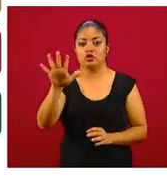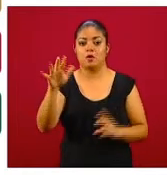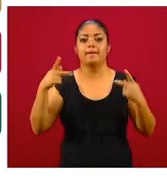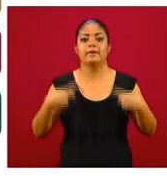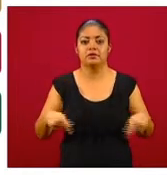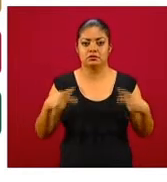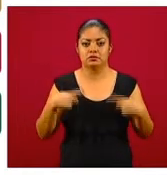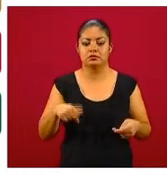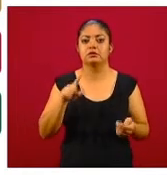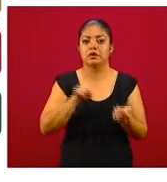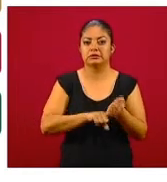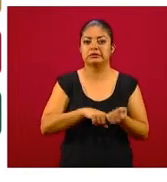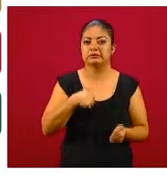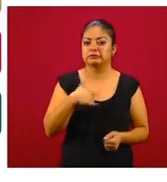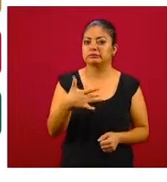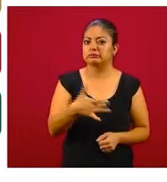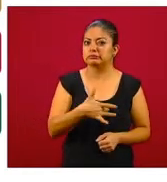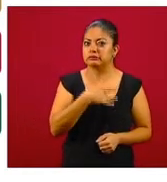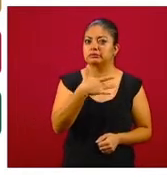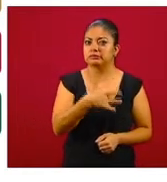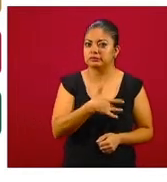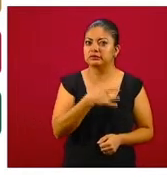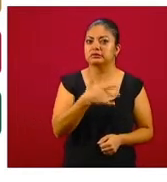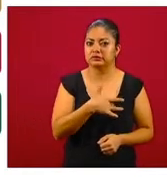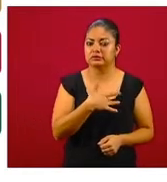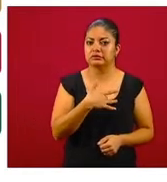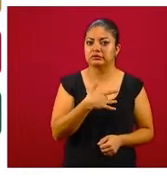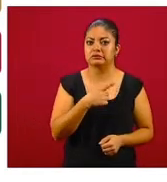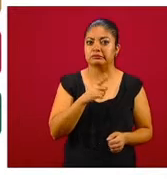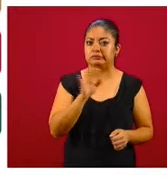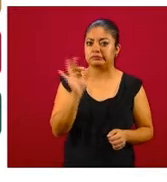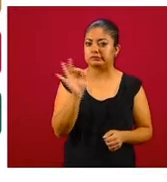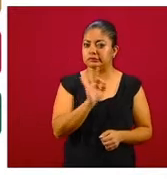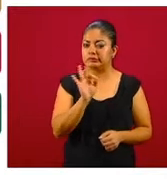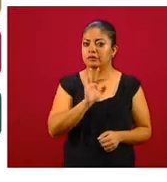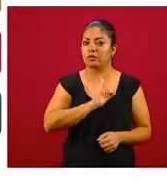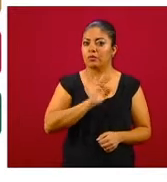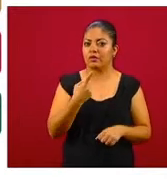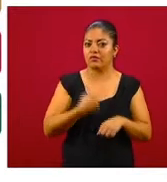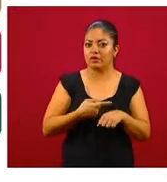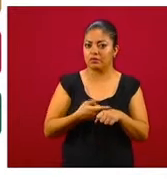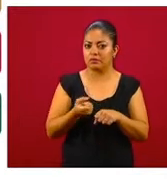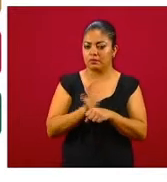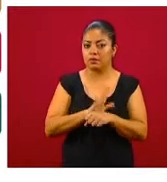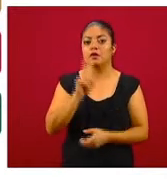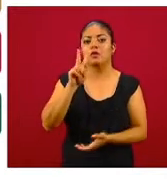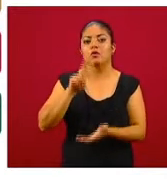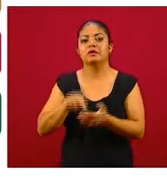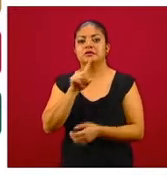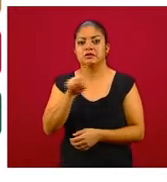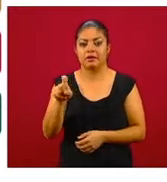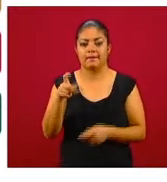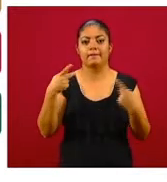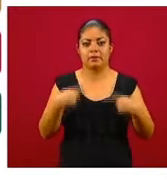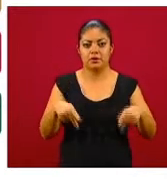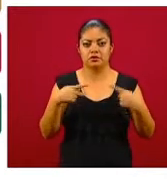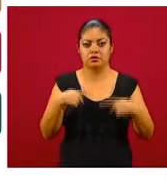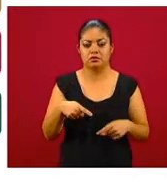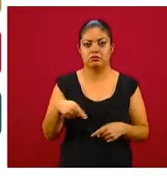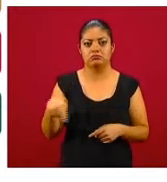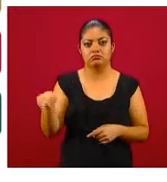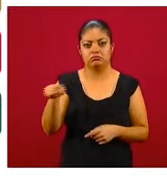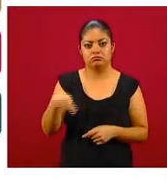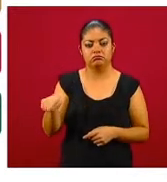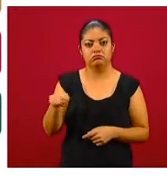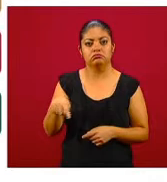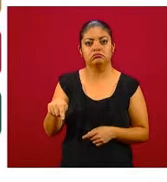16,105 como con people síntomas called and reported that de they thought they sospecha had de COVID. symptoms of COVID. 2.100 personas refirieron tener 2,100 people o